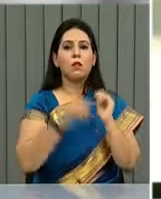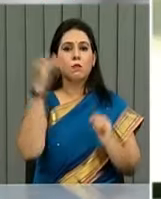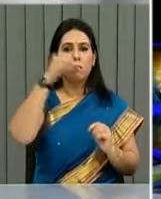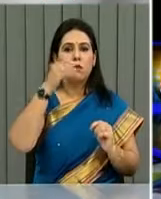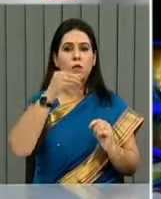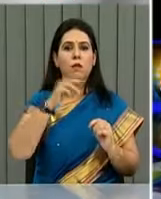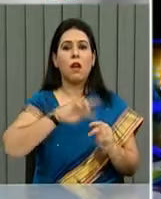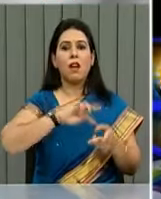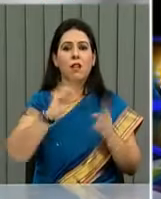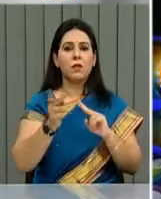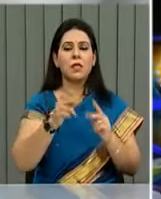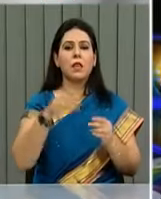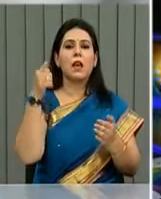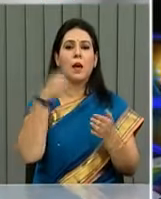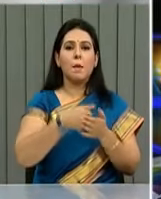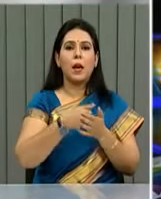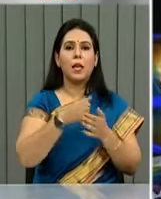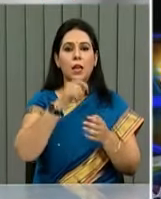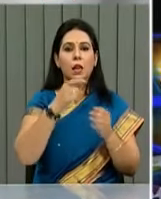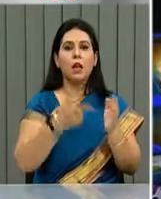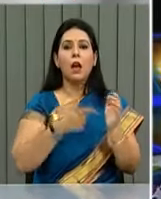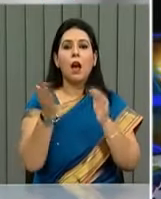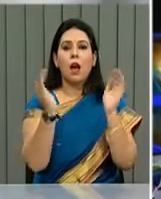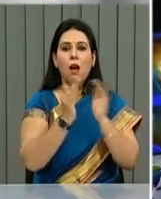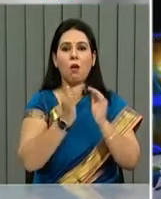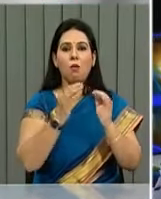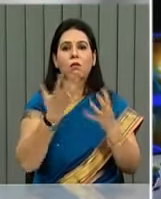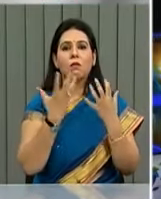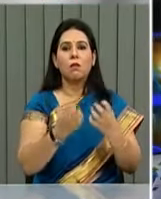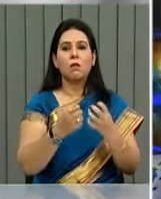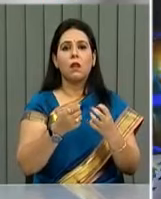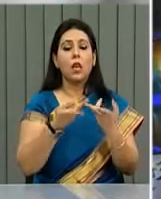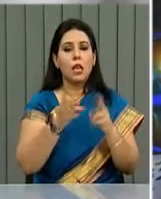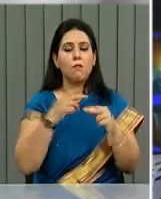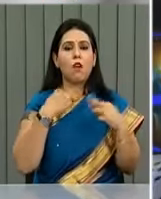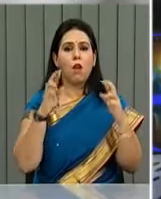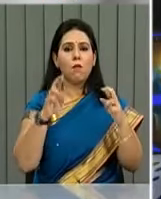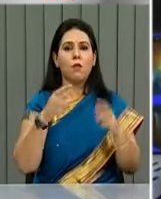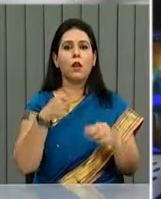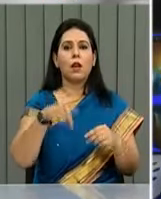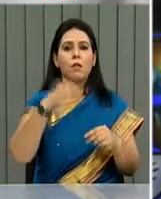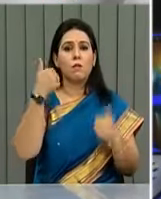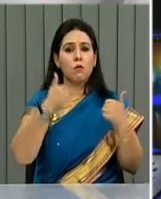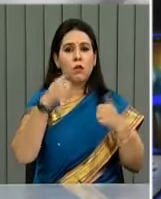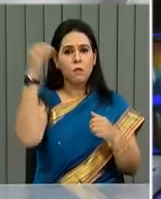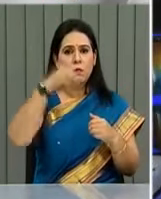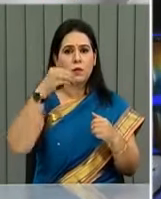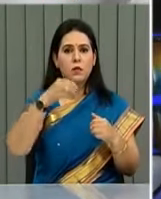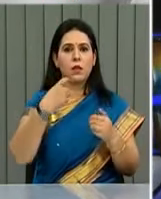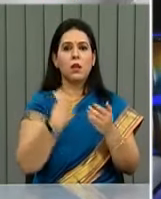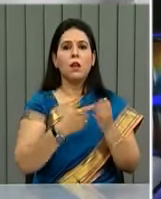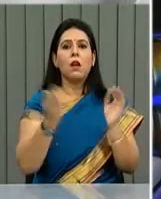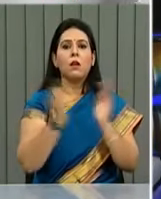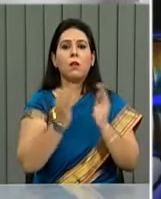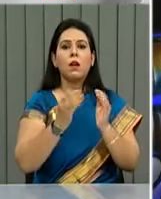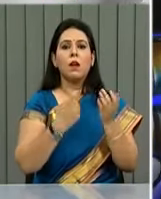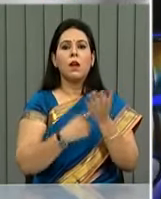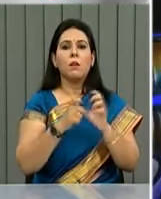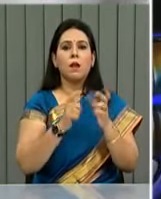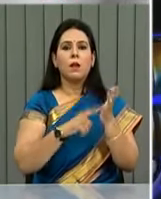have adversely impacted rural demand. This year, hopefully, if we have a good monsoon, I think rural demand itself will